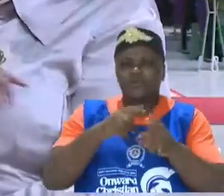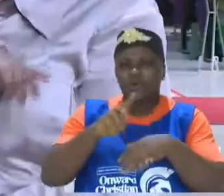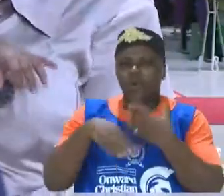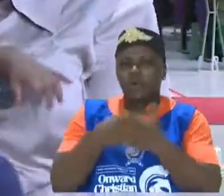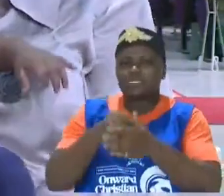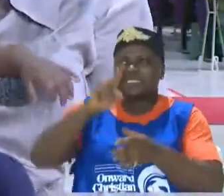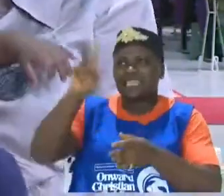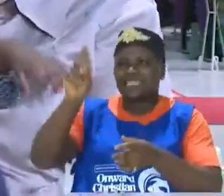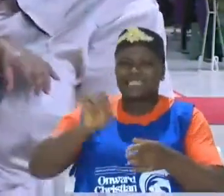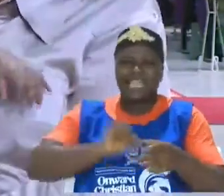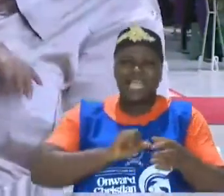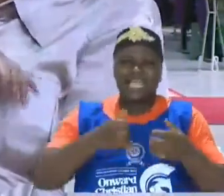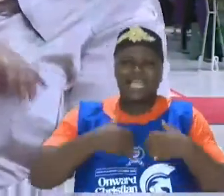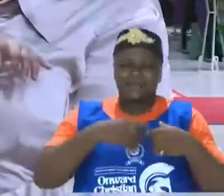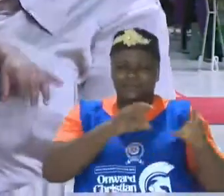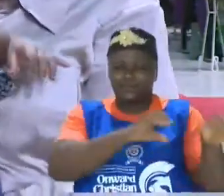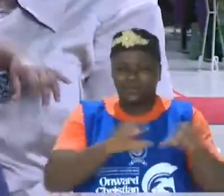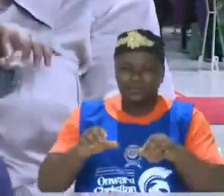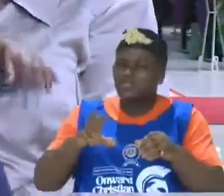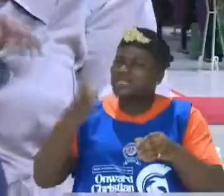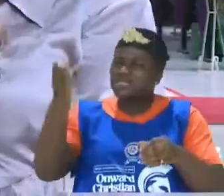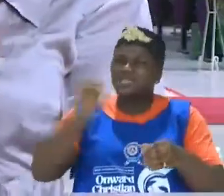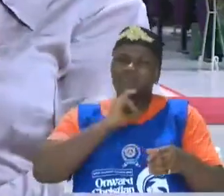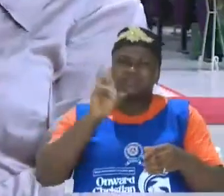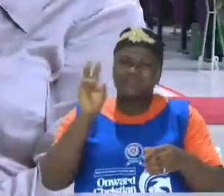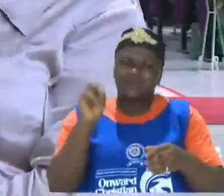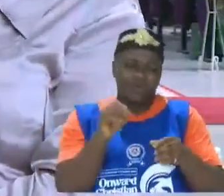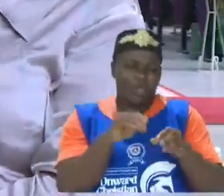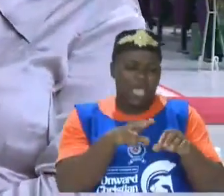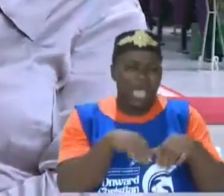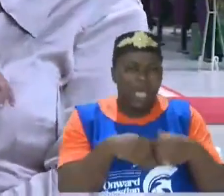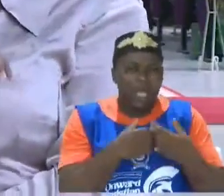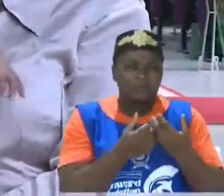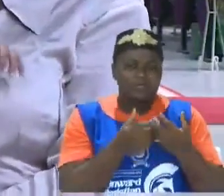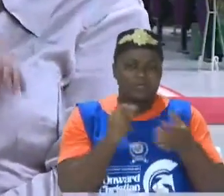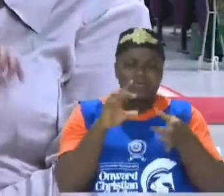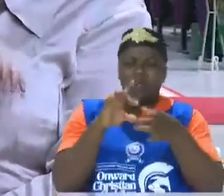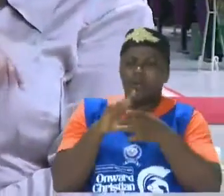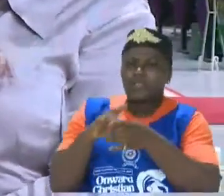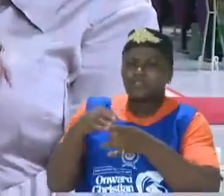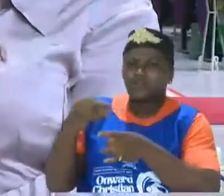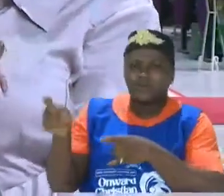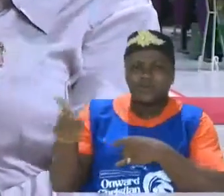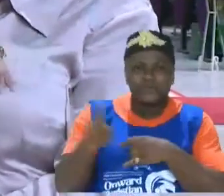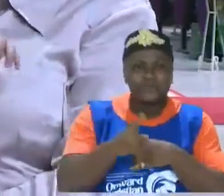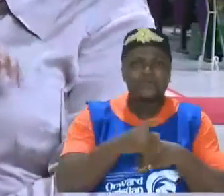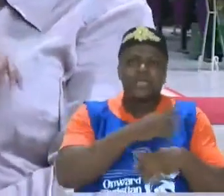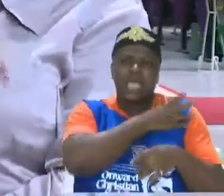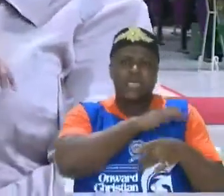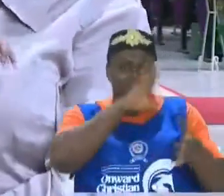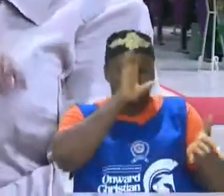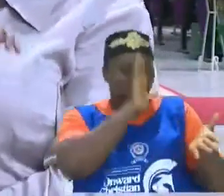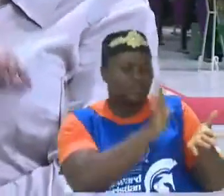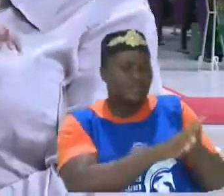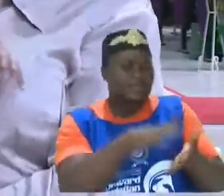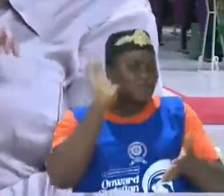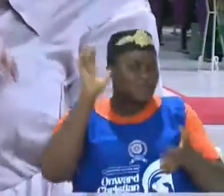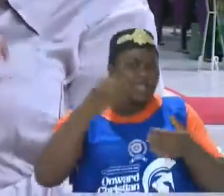no how both the combination of you and your husband would ever have a child by